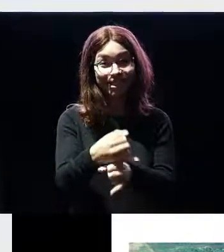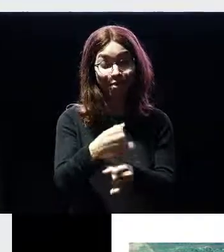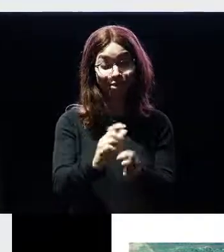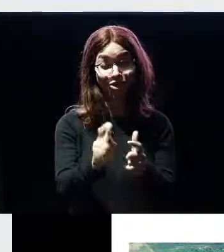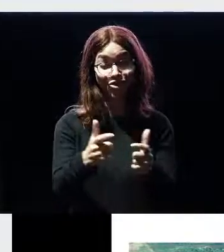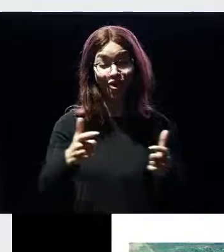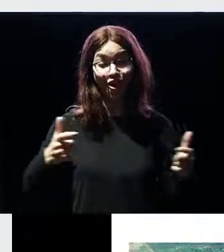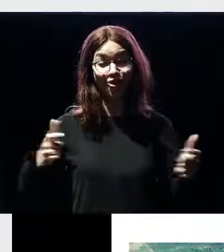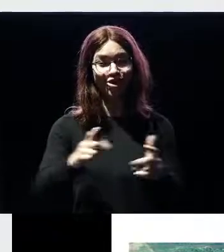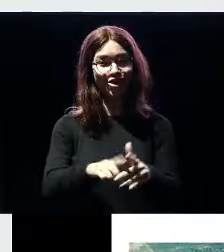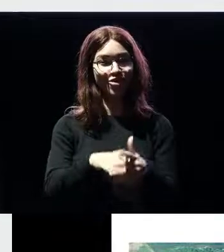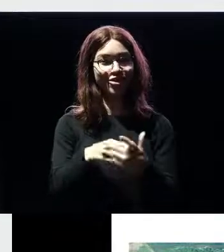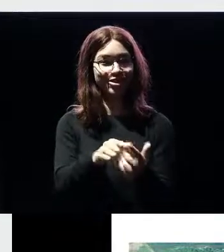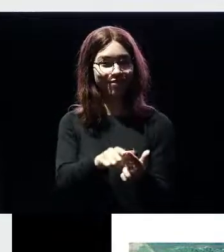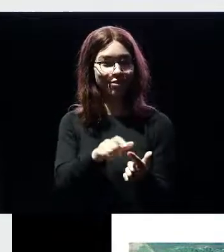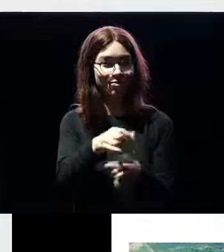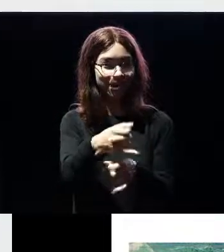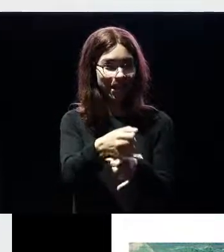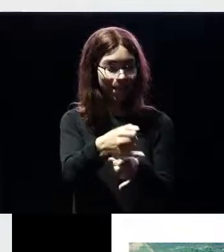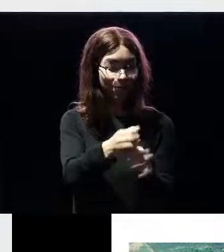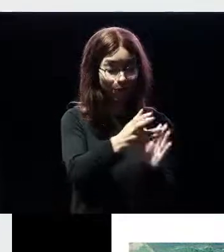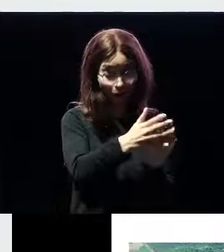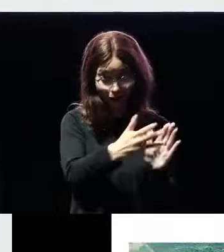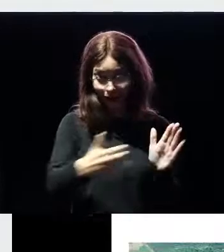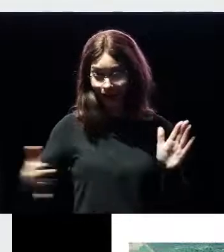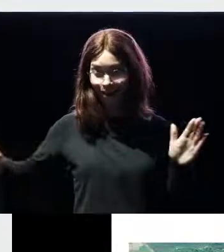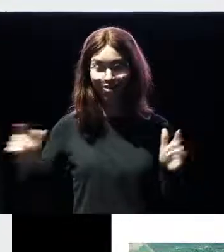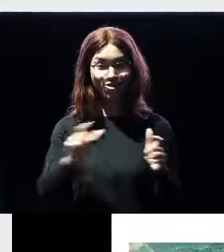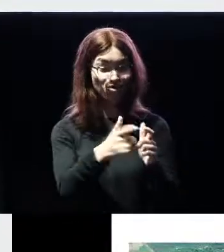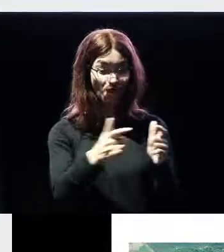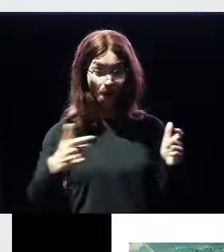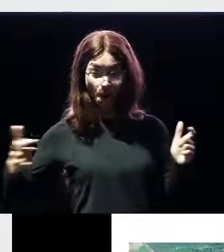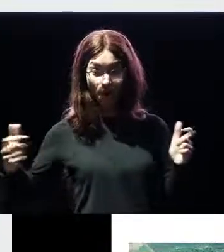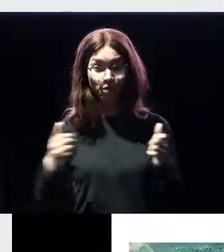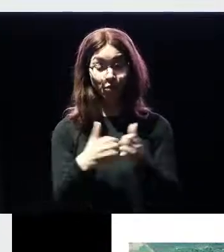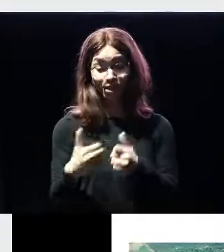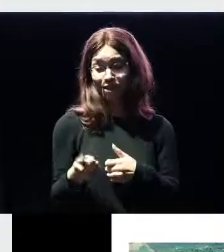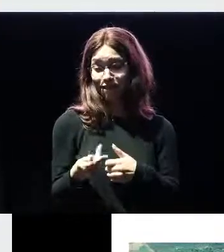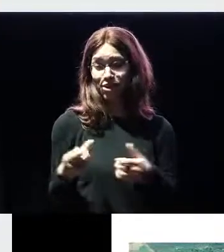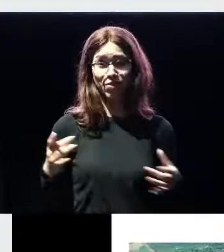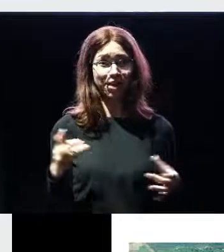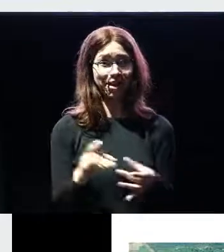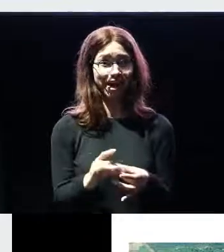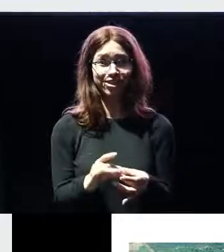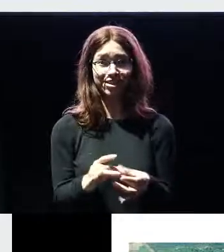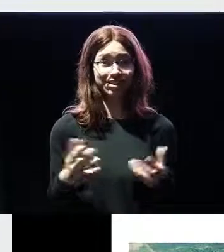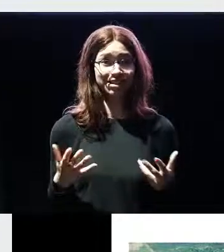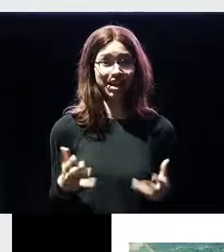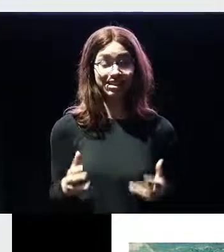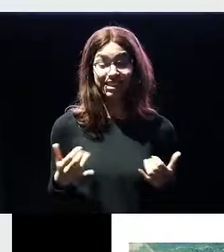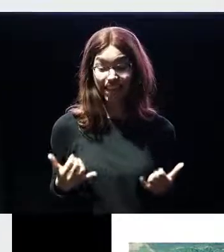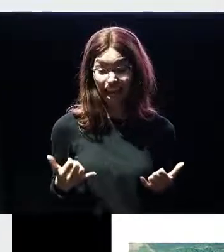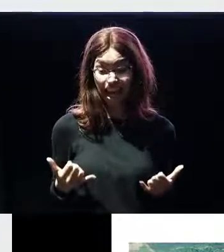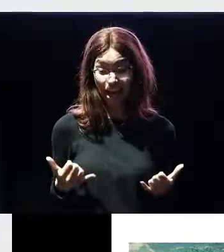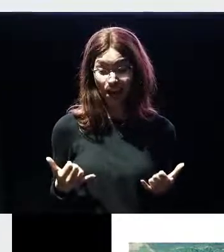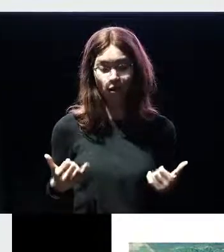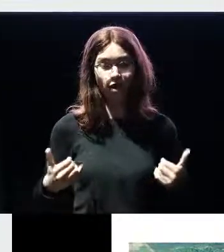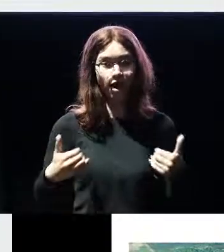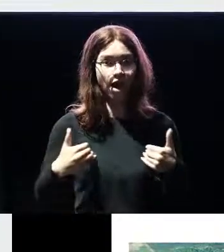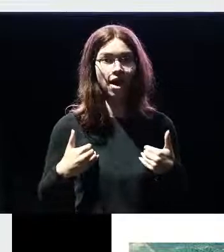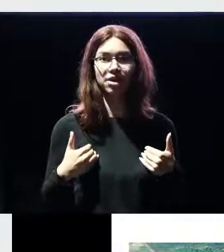from the original campus with just a few connections to a campus which